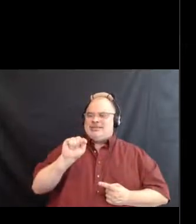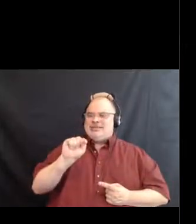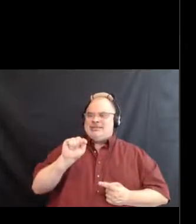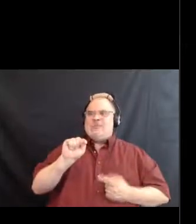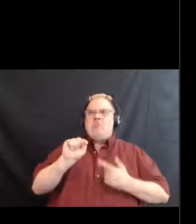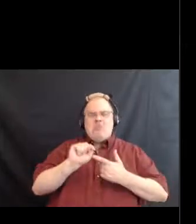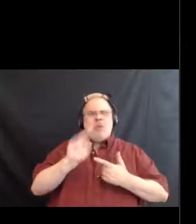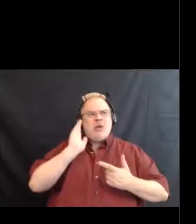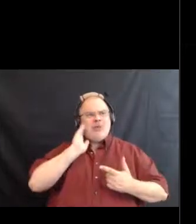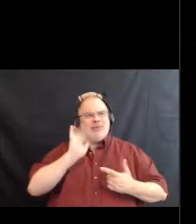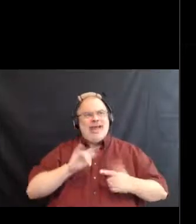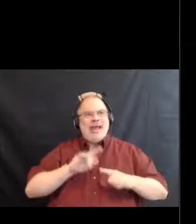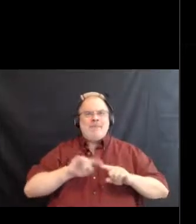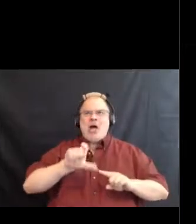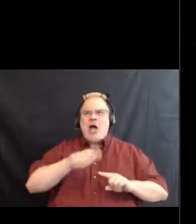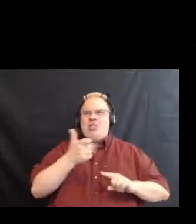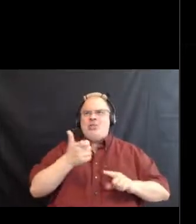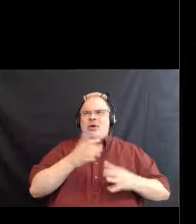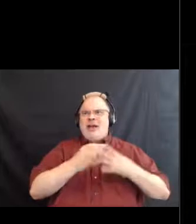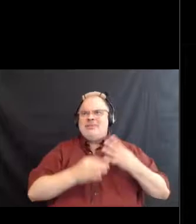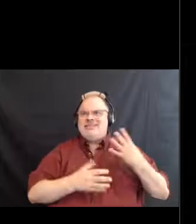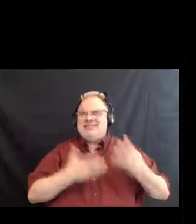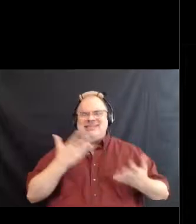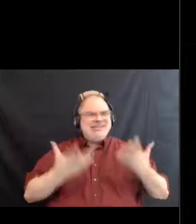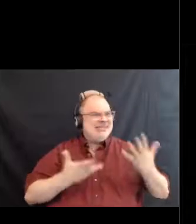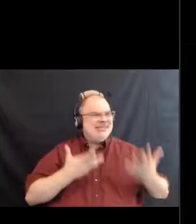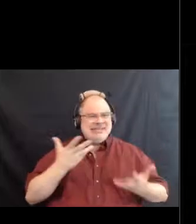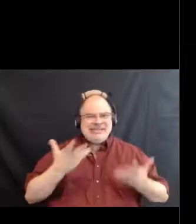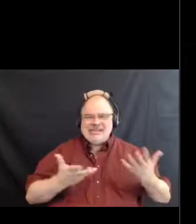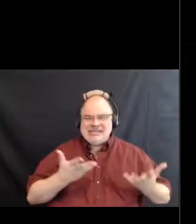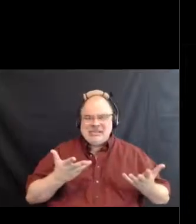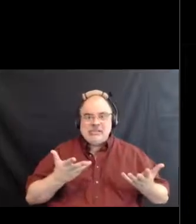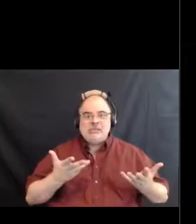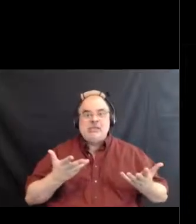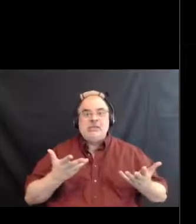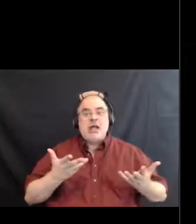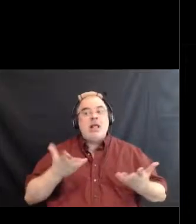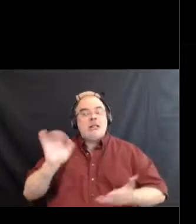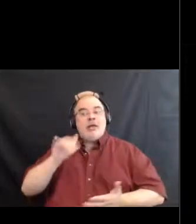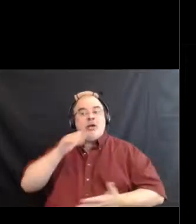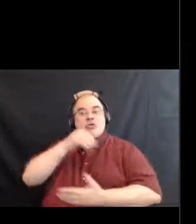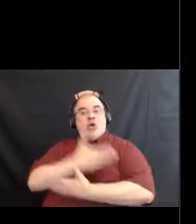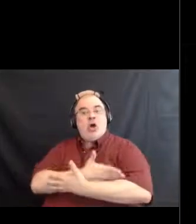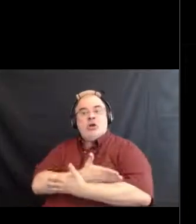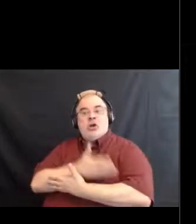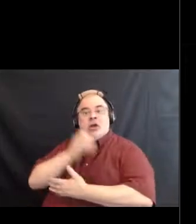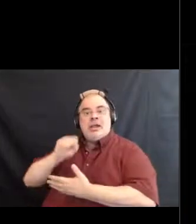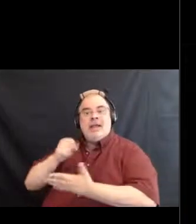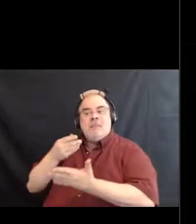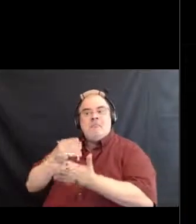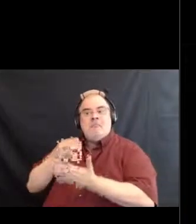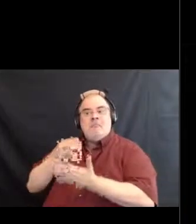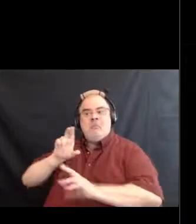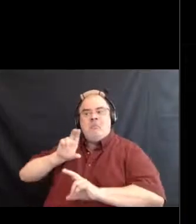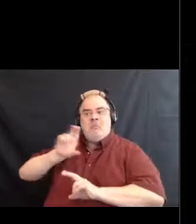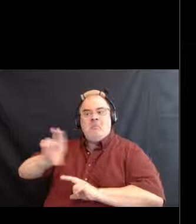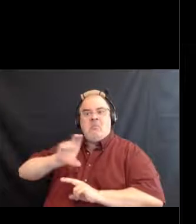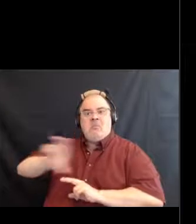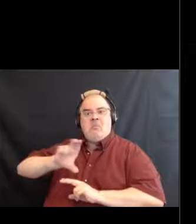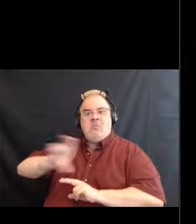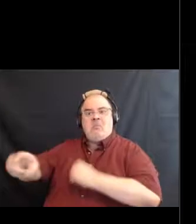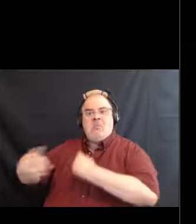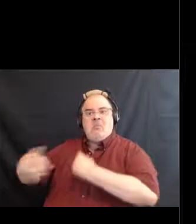save for whatever he might need in the future. Similar, like she could for her daughter, her typical daughter, who she was